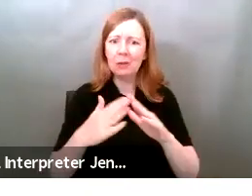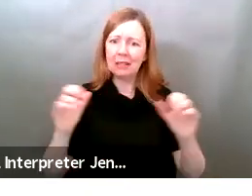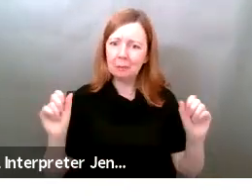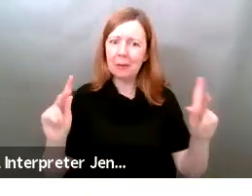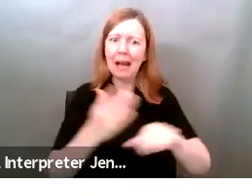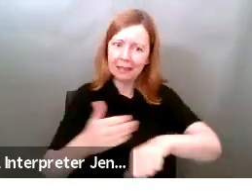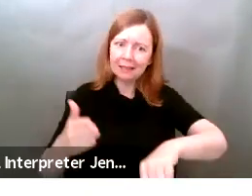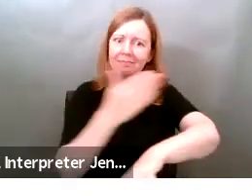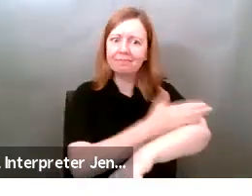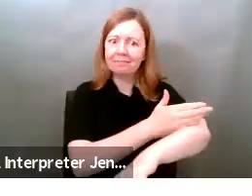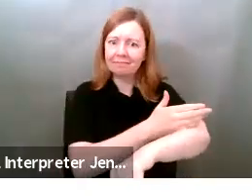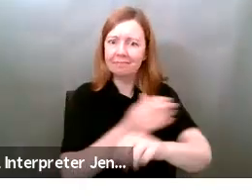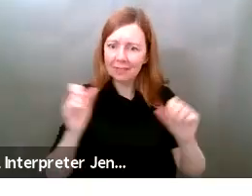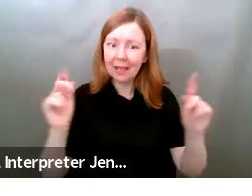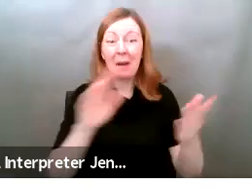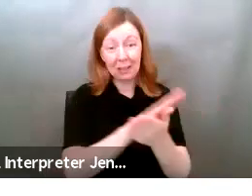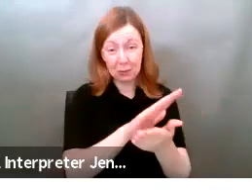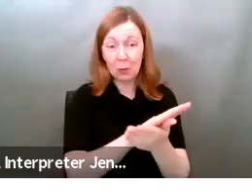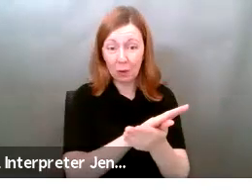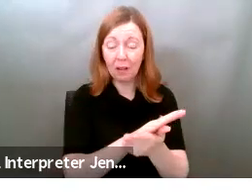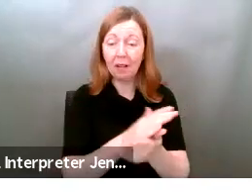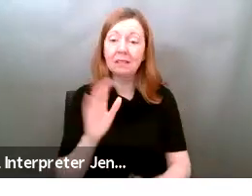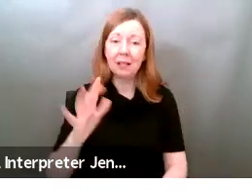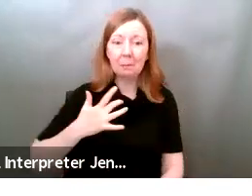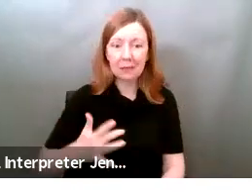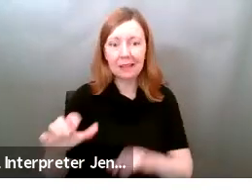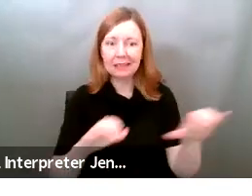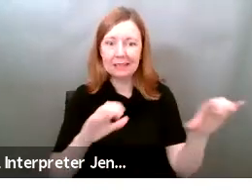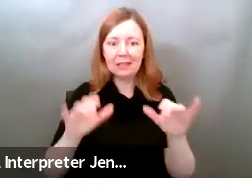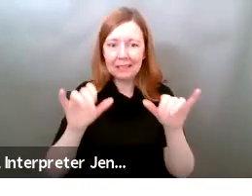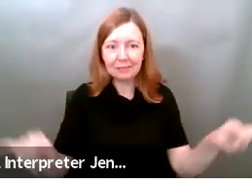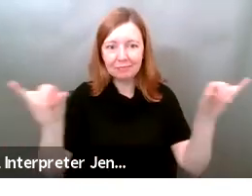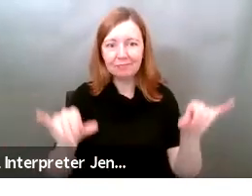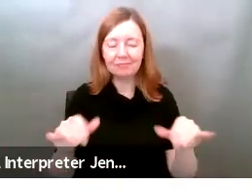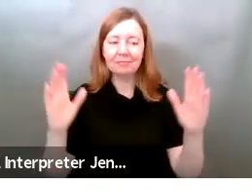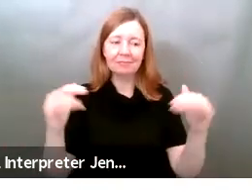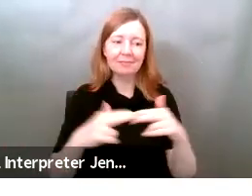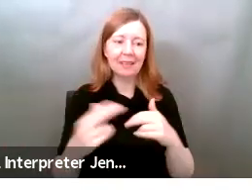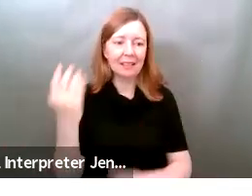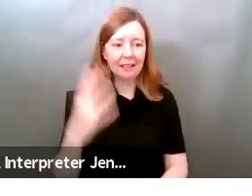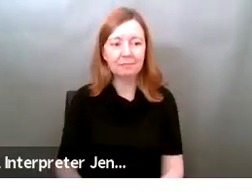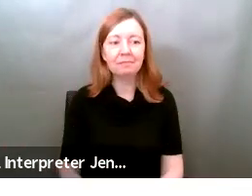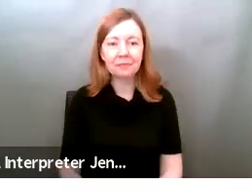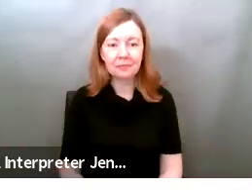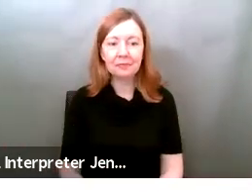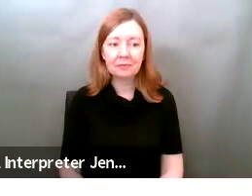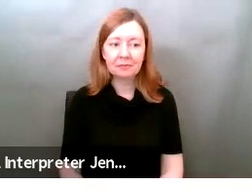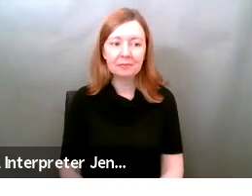on track and then back in school or their usual activities. Next slide.